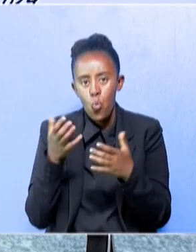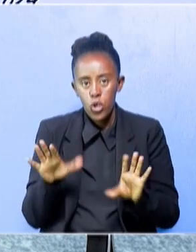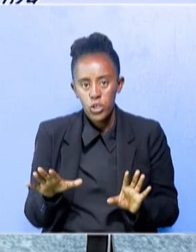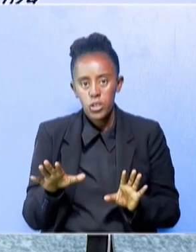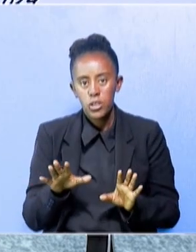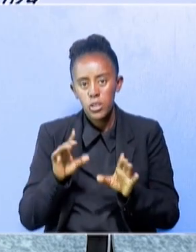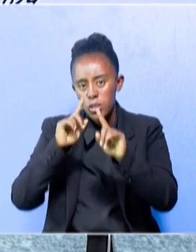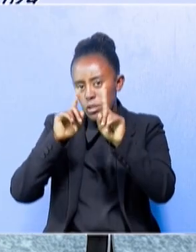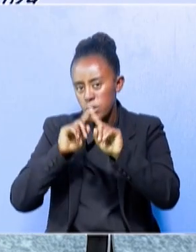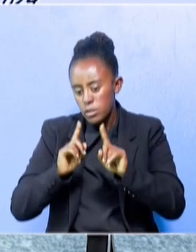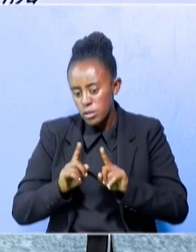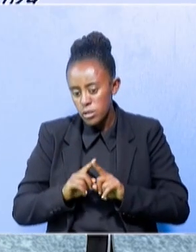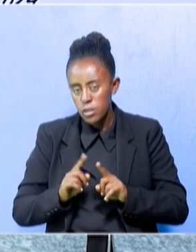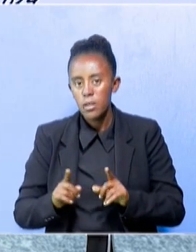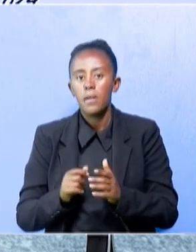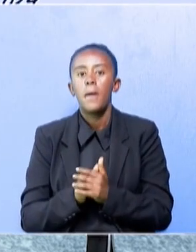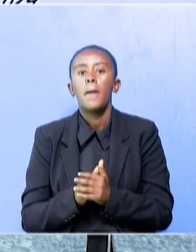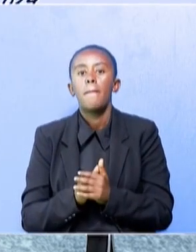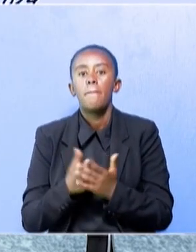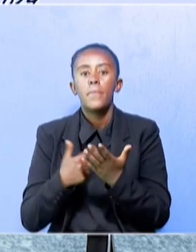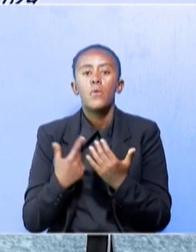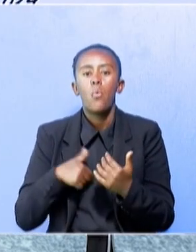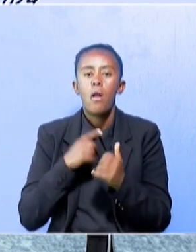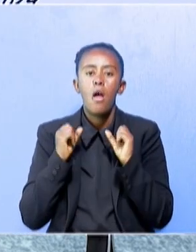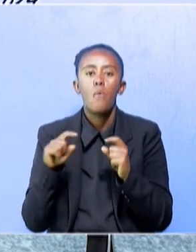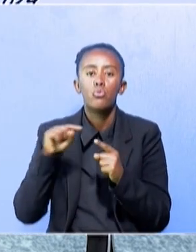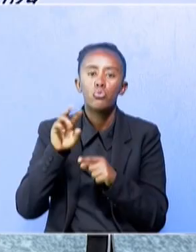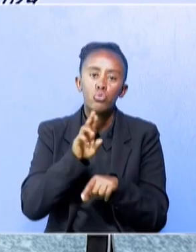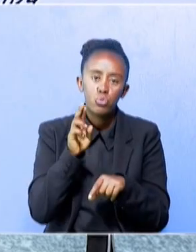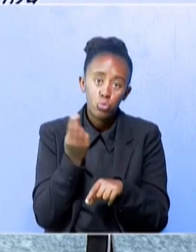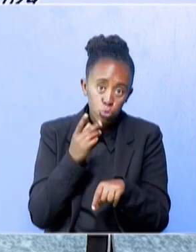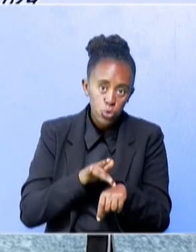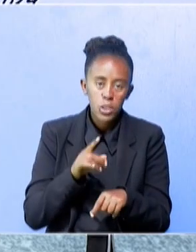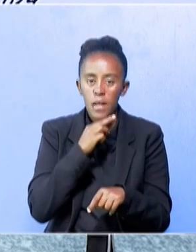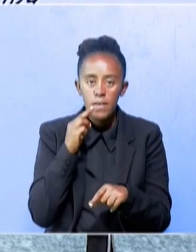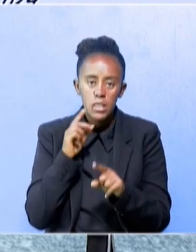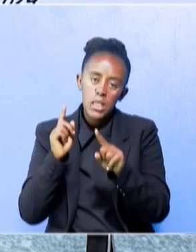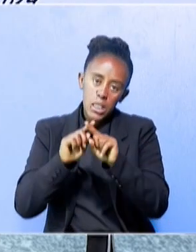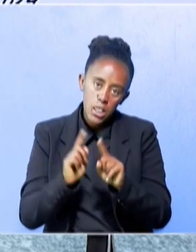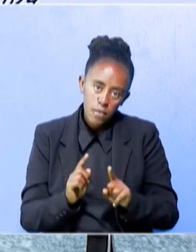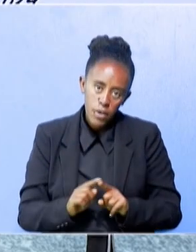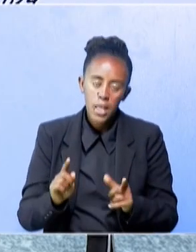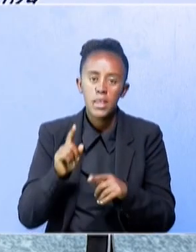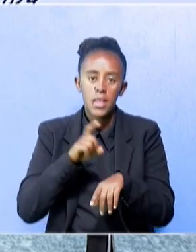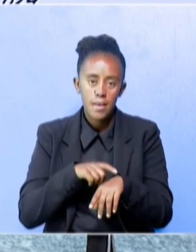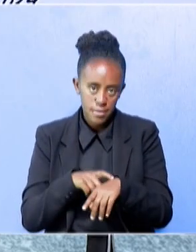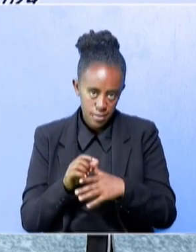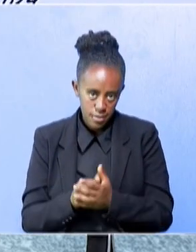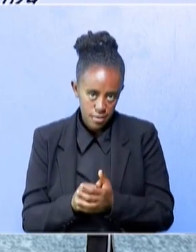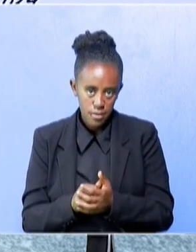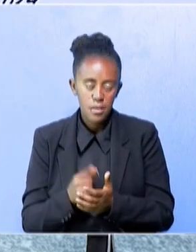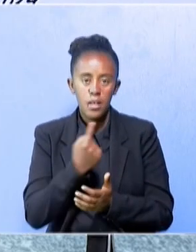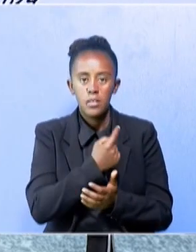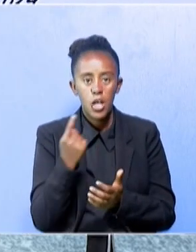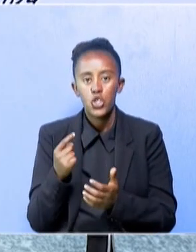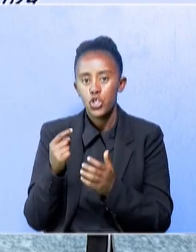in meaning, whereas we are able to use the verbs in different tenses in such